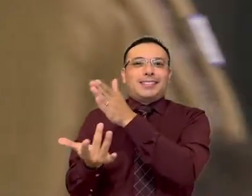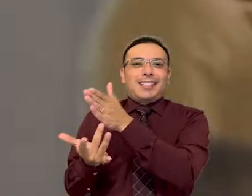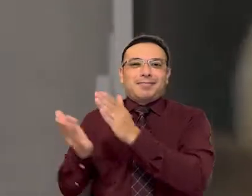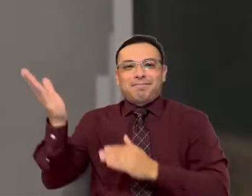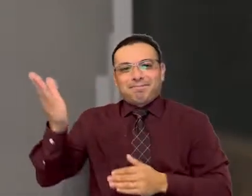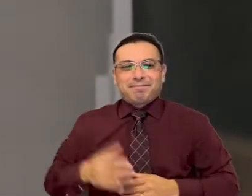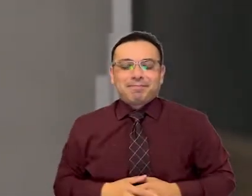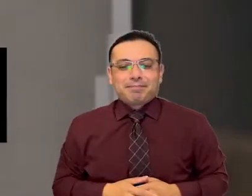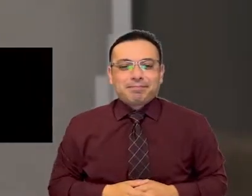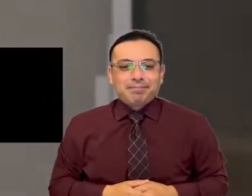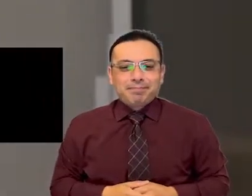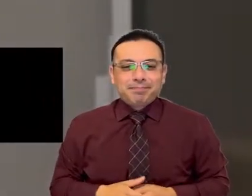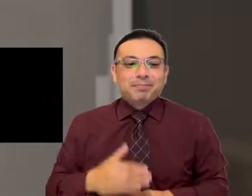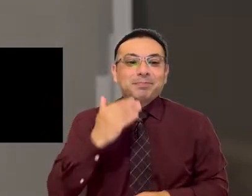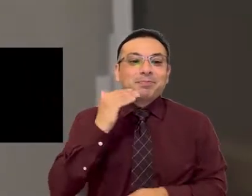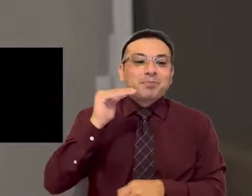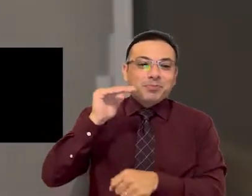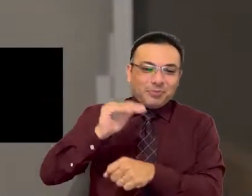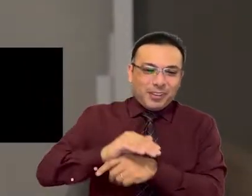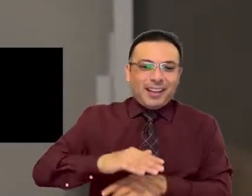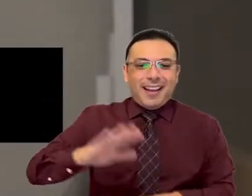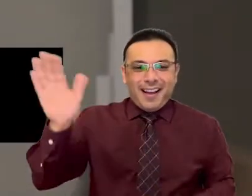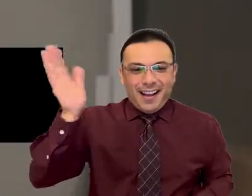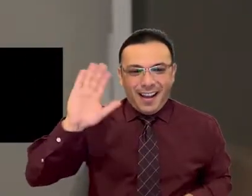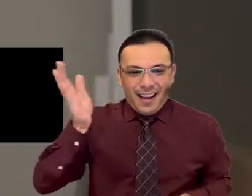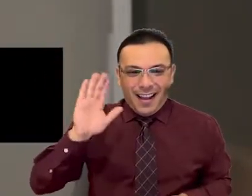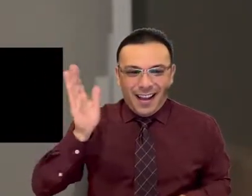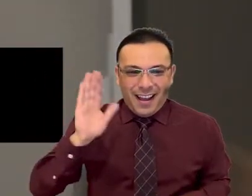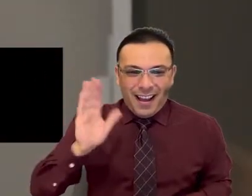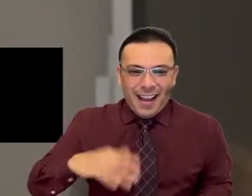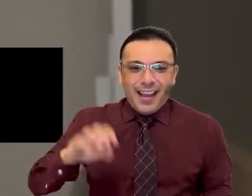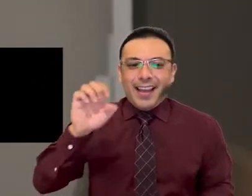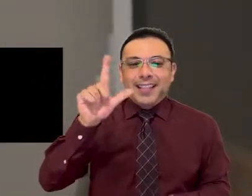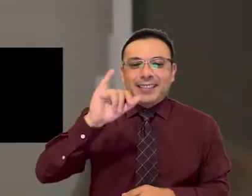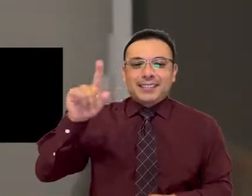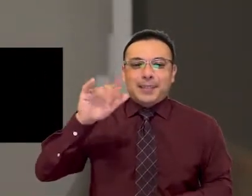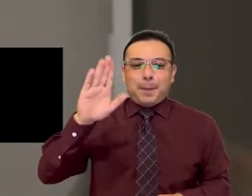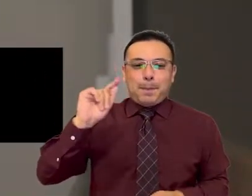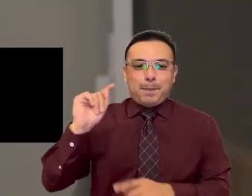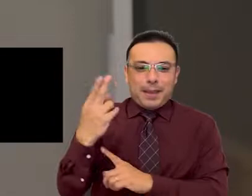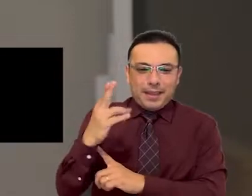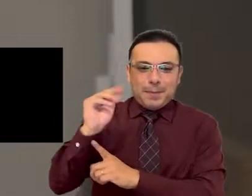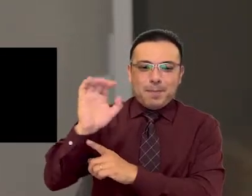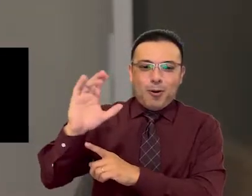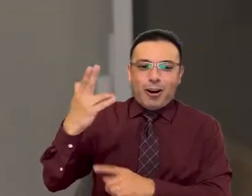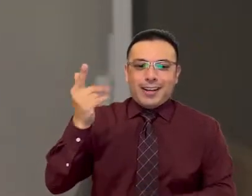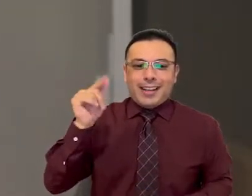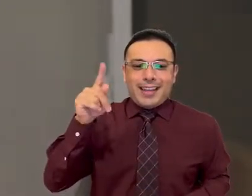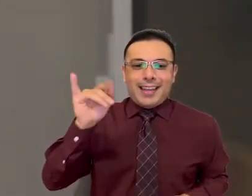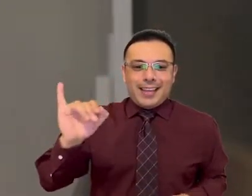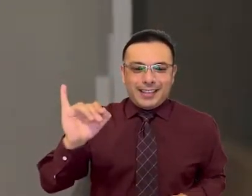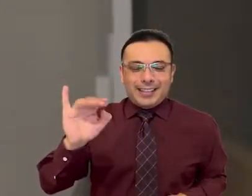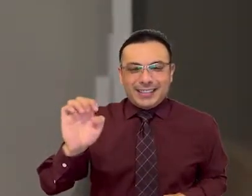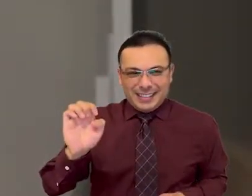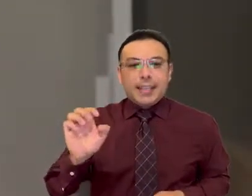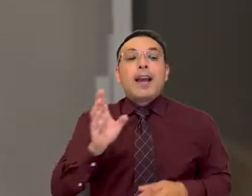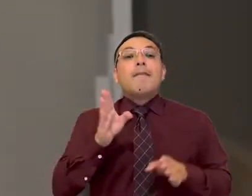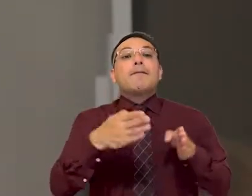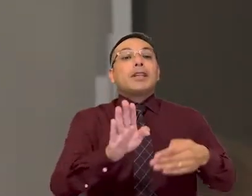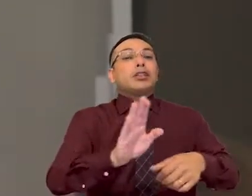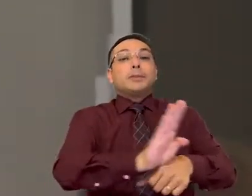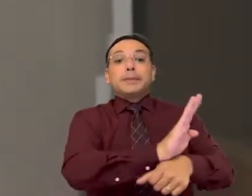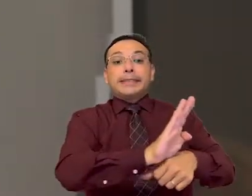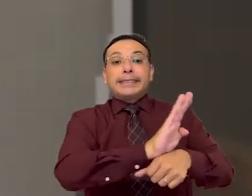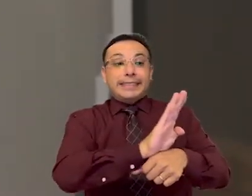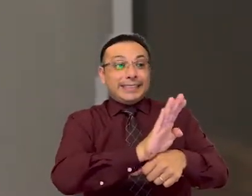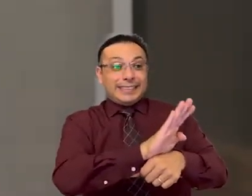Good evening, everybody. Elizabeth Marchetti, Fishery Liaison Officer with over 20 years as a field scientist and fisherman. I'll be joining EJ over by the fisheries poster